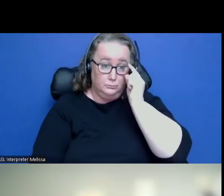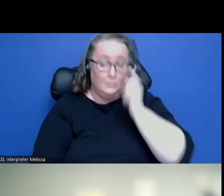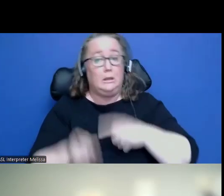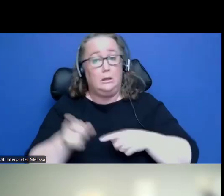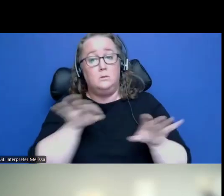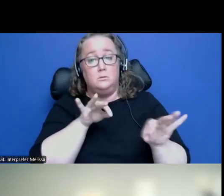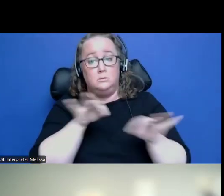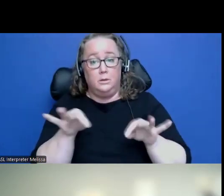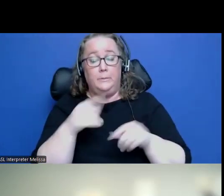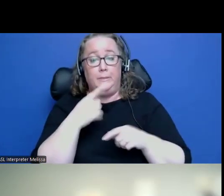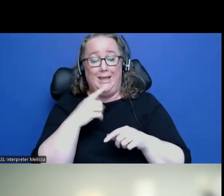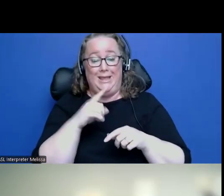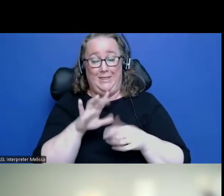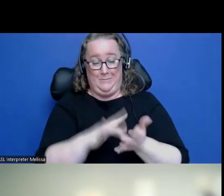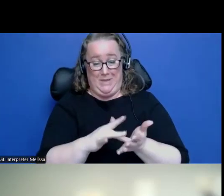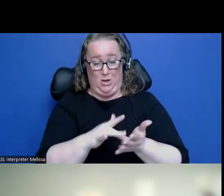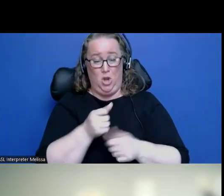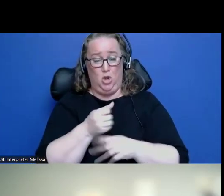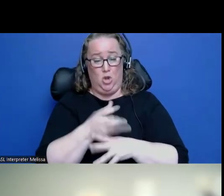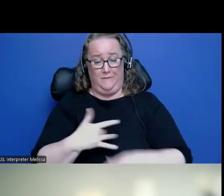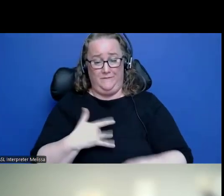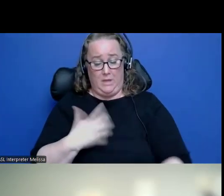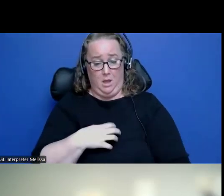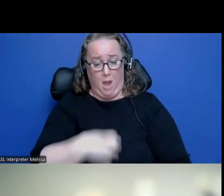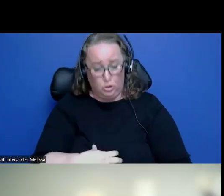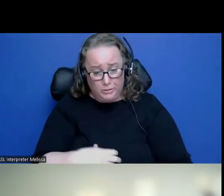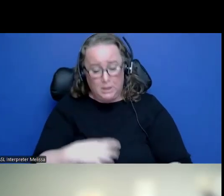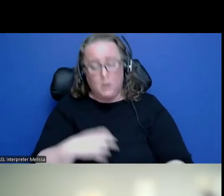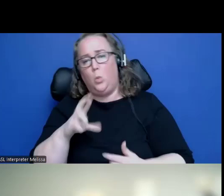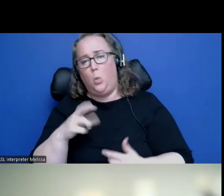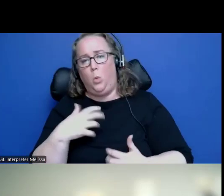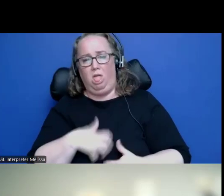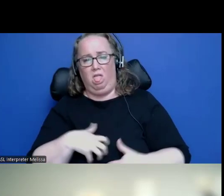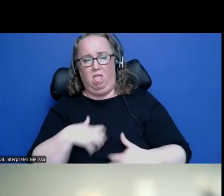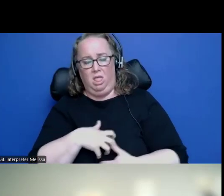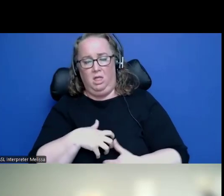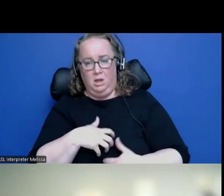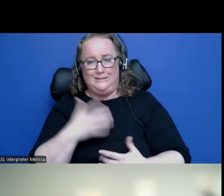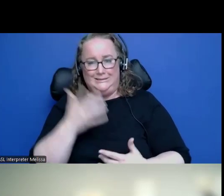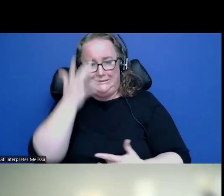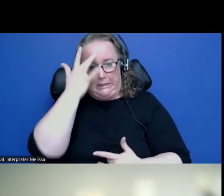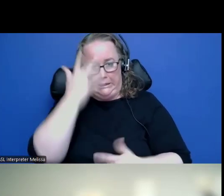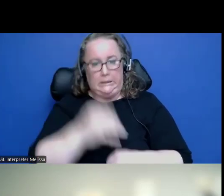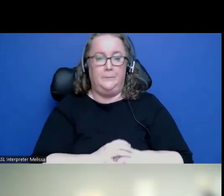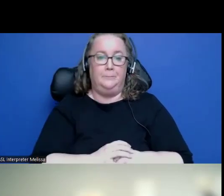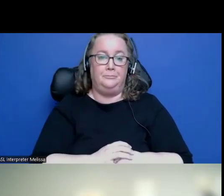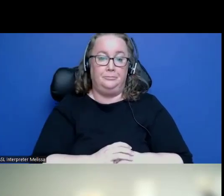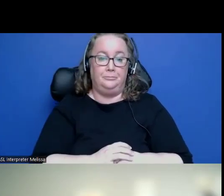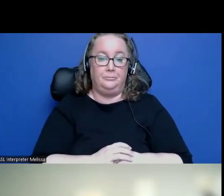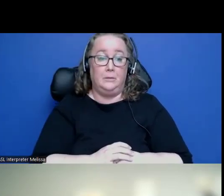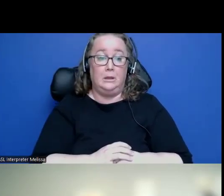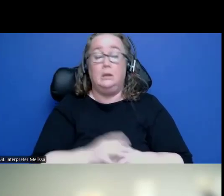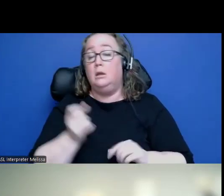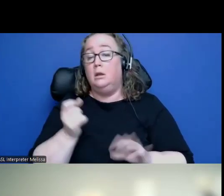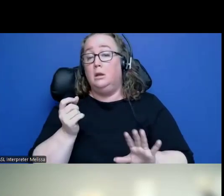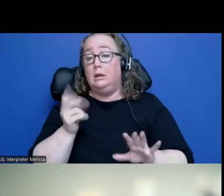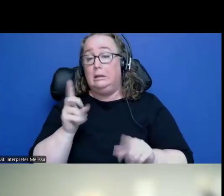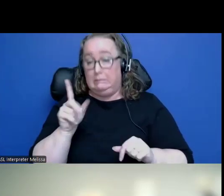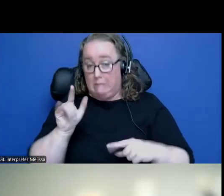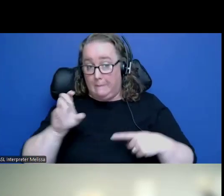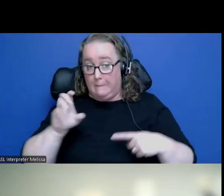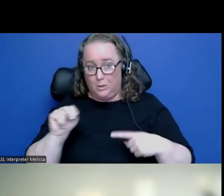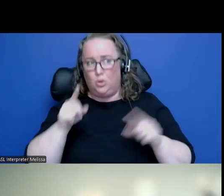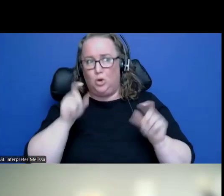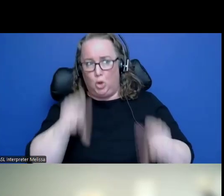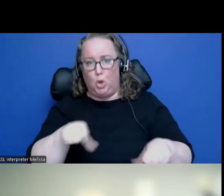medication often made him feel hungry and sick. Note also the fact that Damon was able to convey all